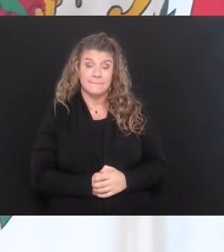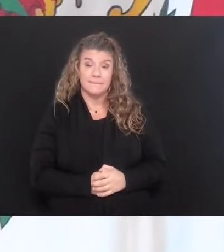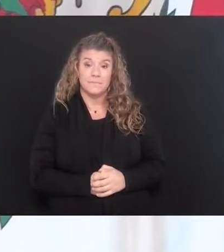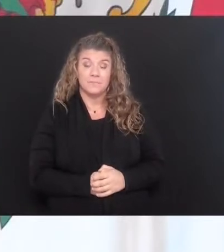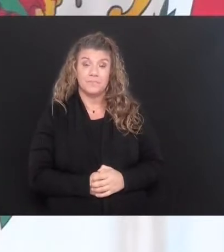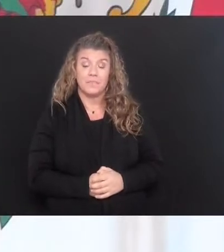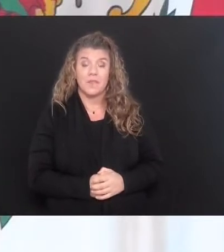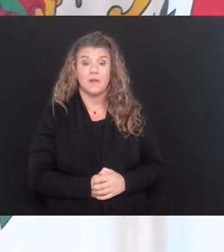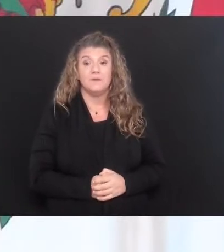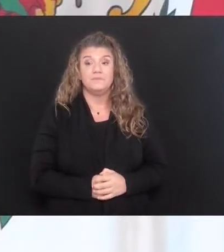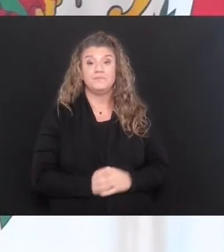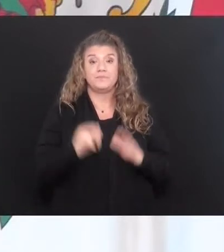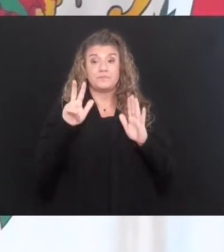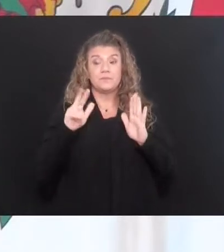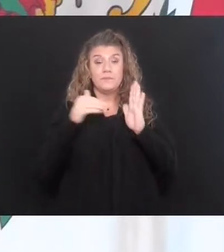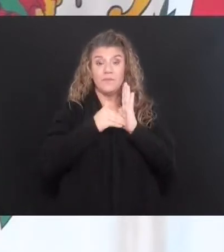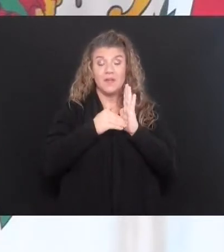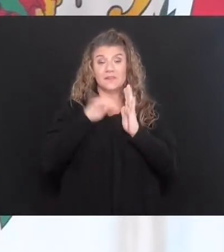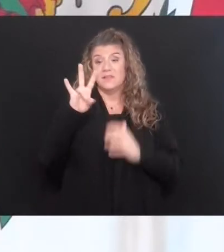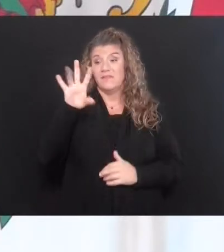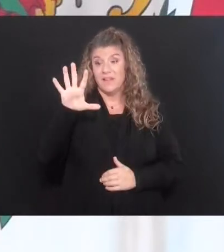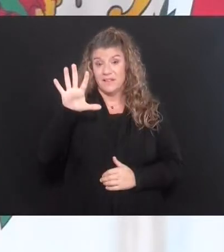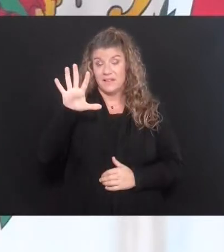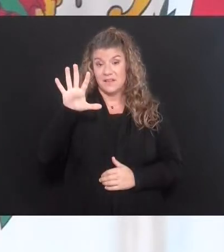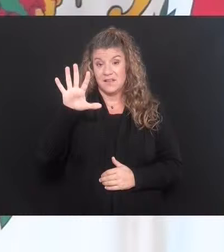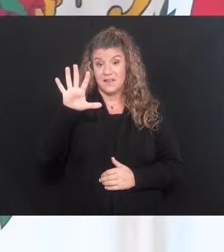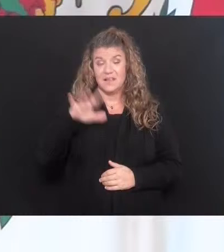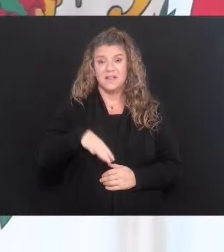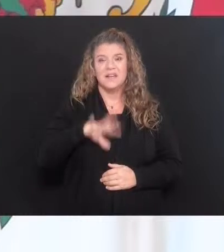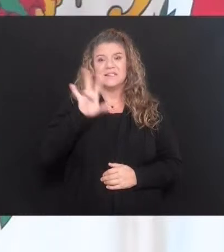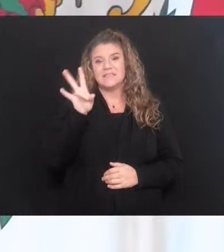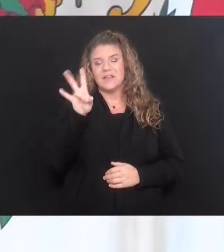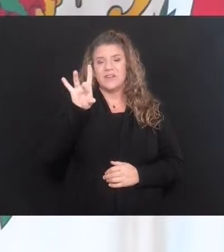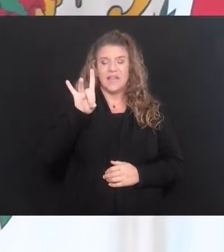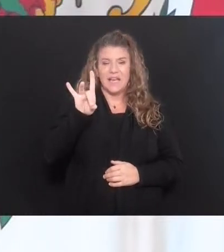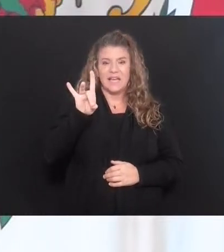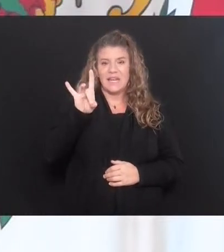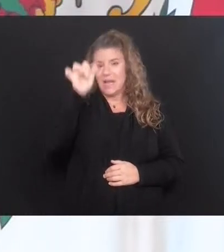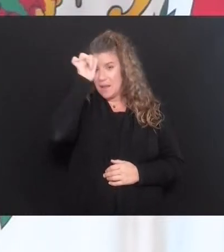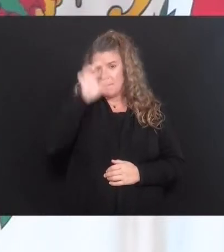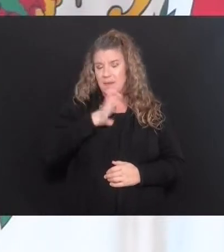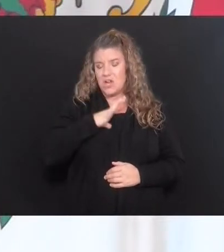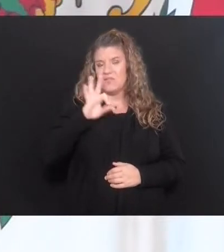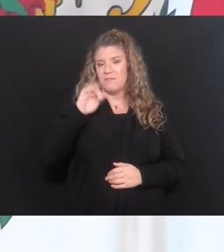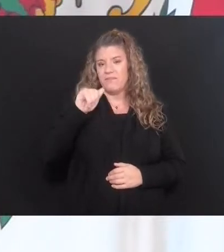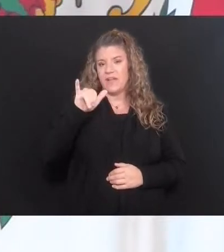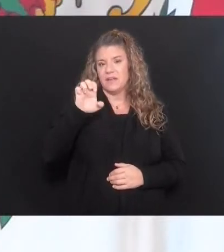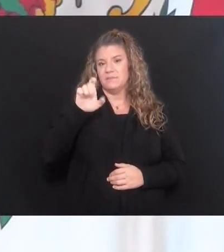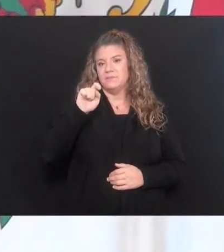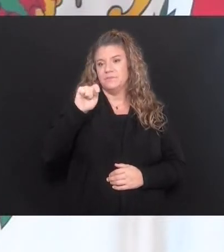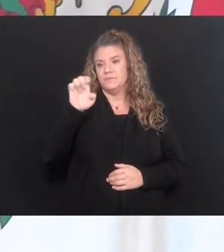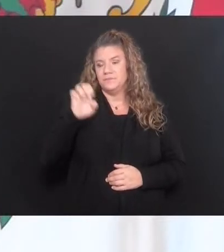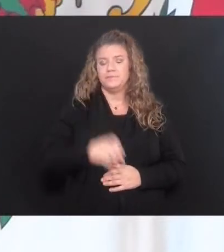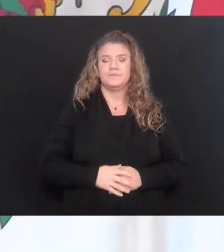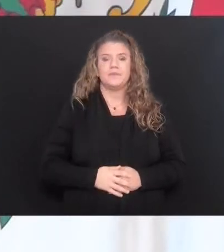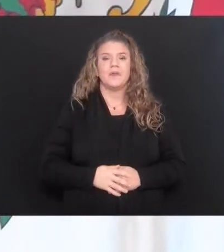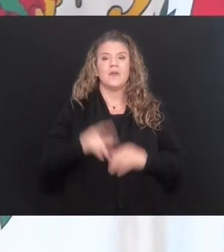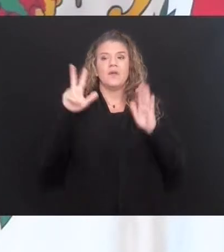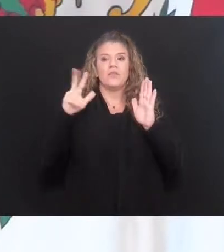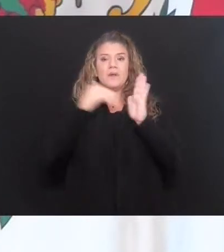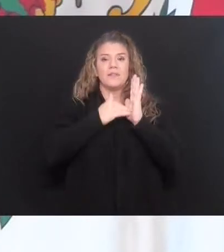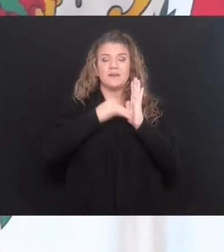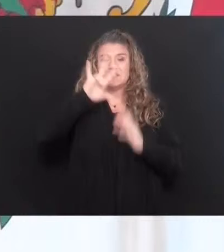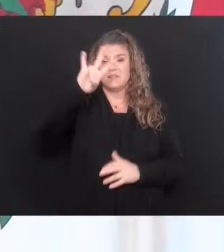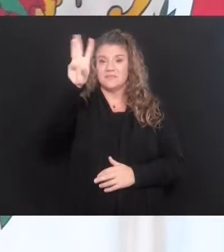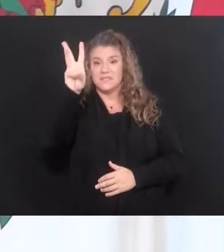The 3,075th death in this state is a 78-year-old male from Fayette County. The